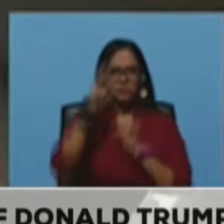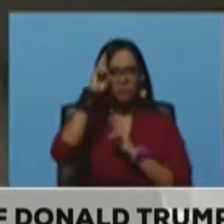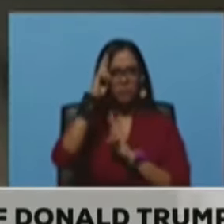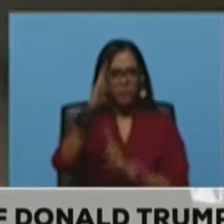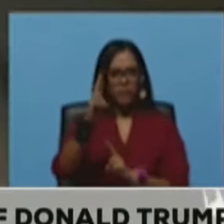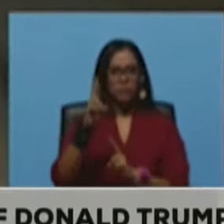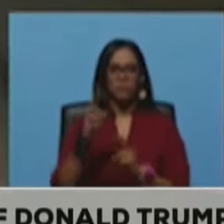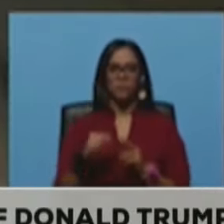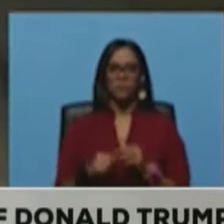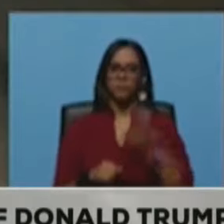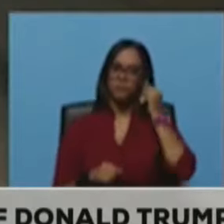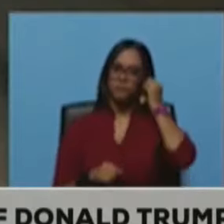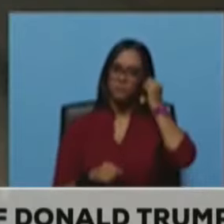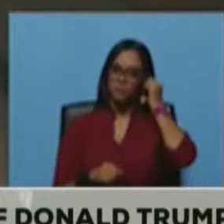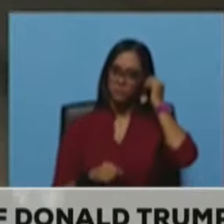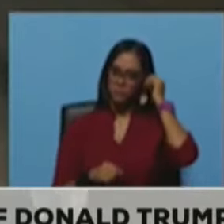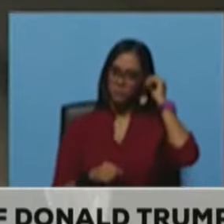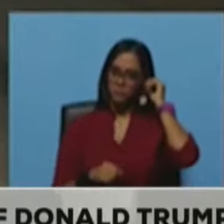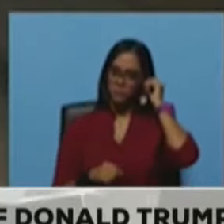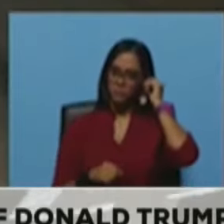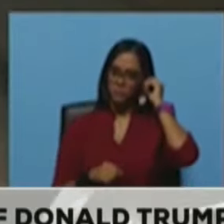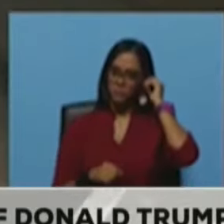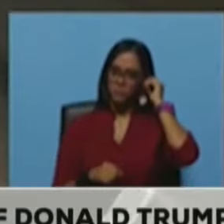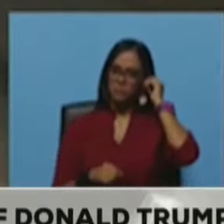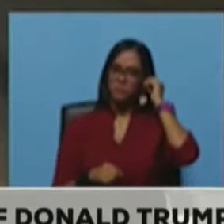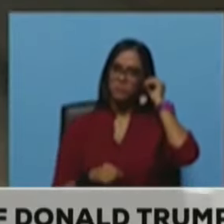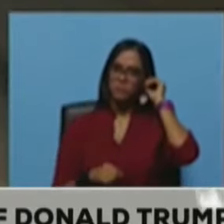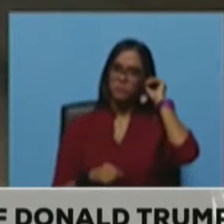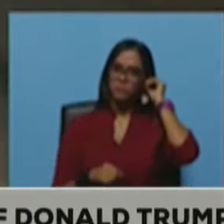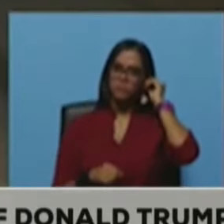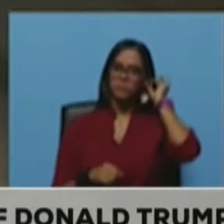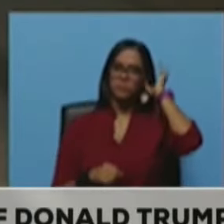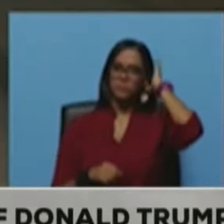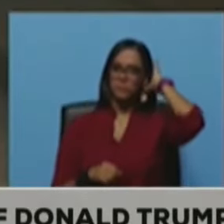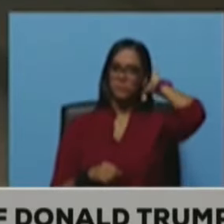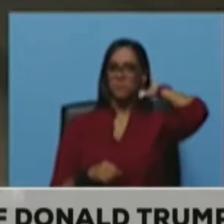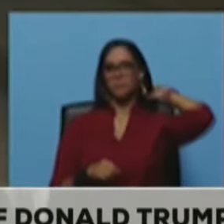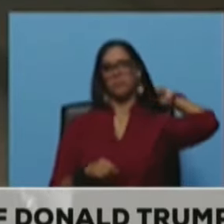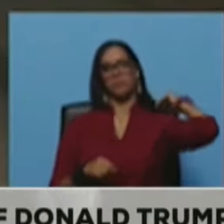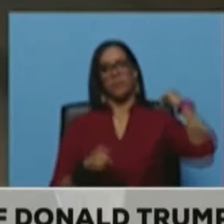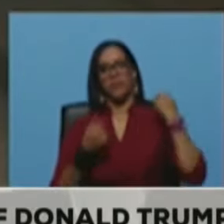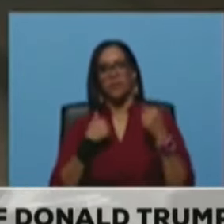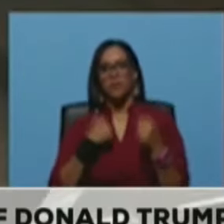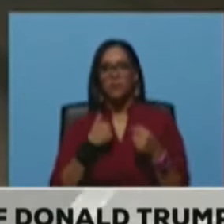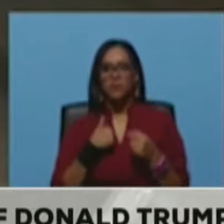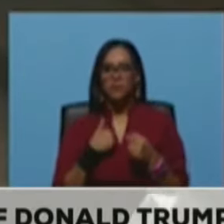And I ratify to the United States of America, to all the society, that the way has to be.